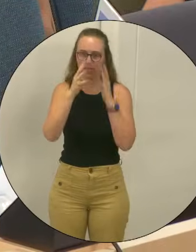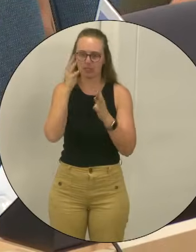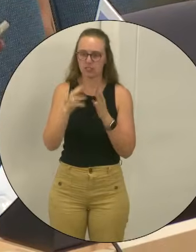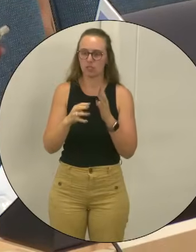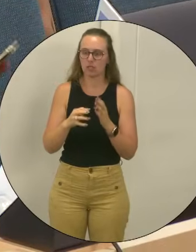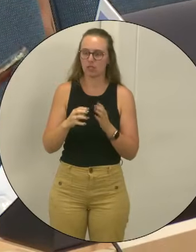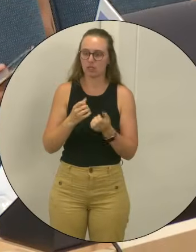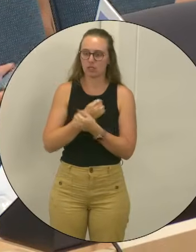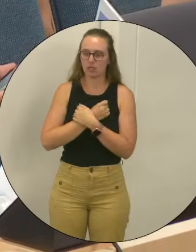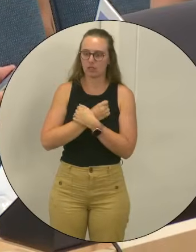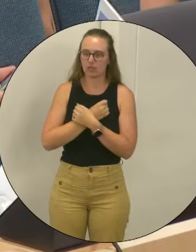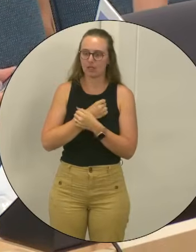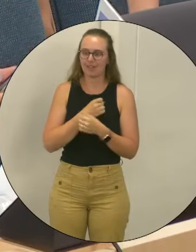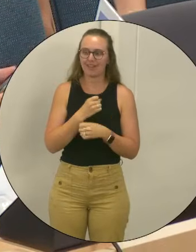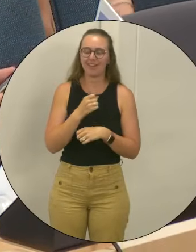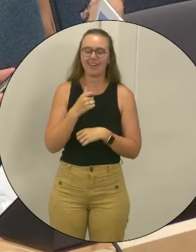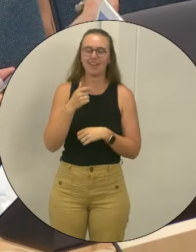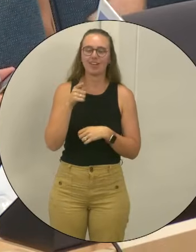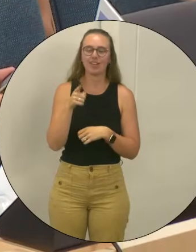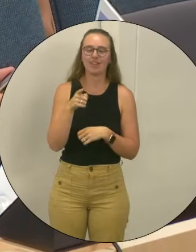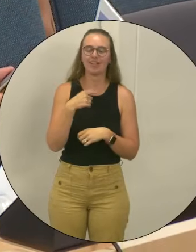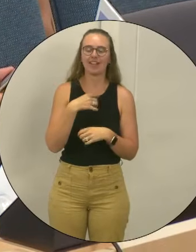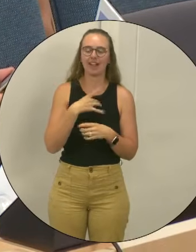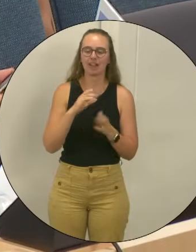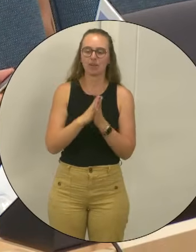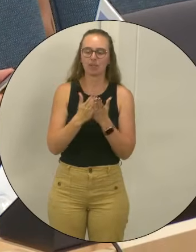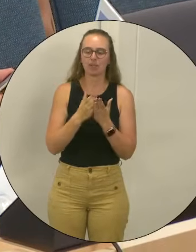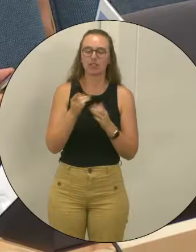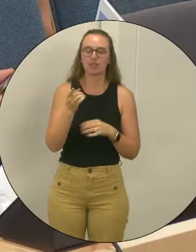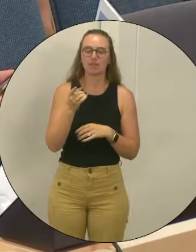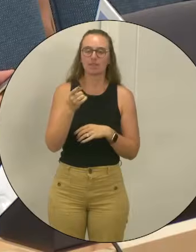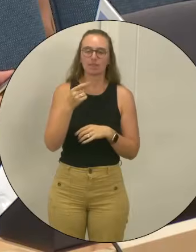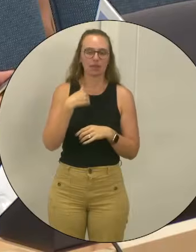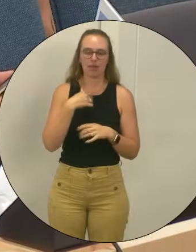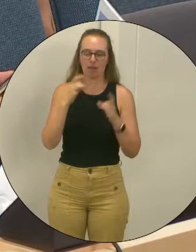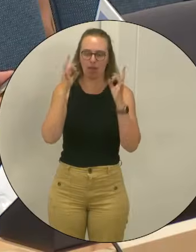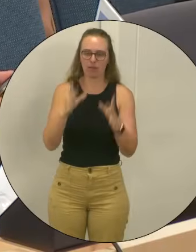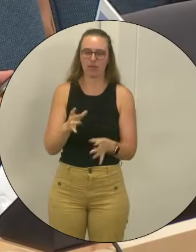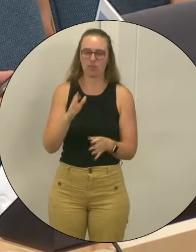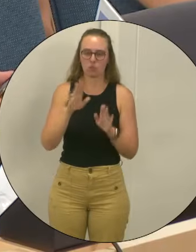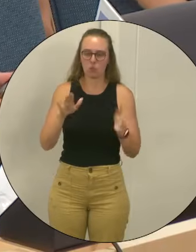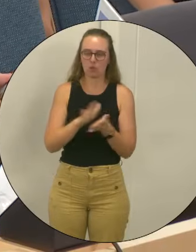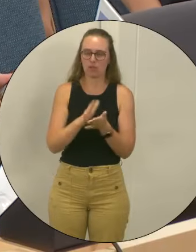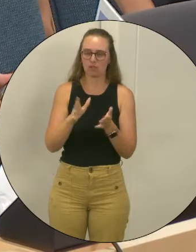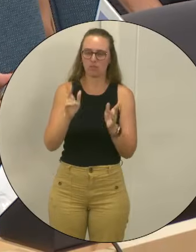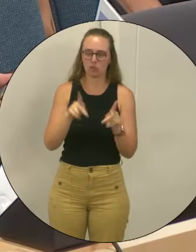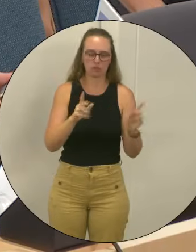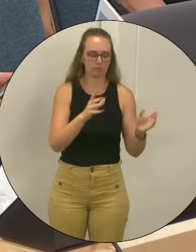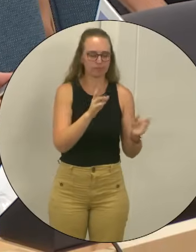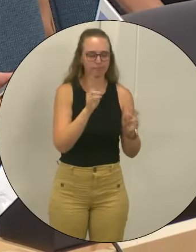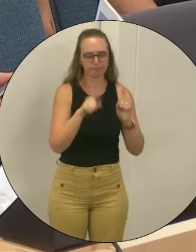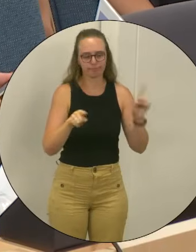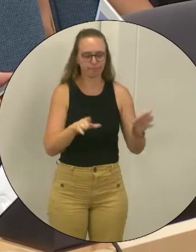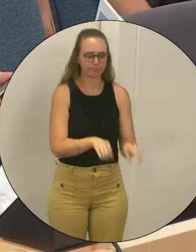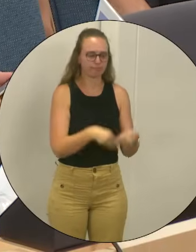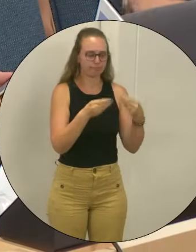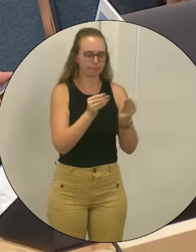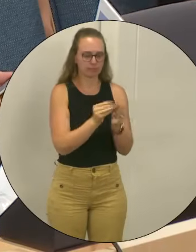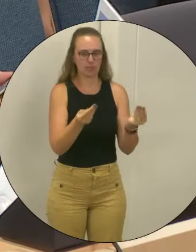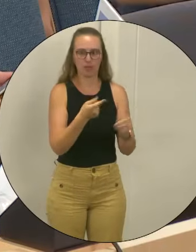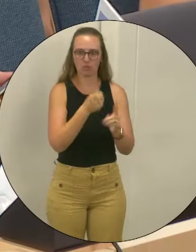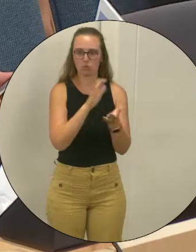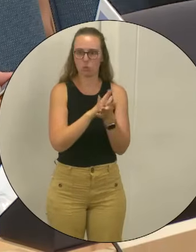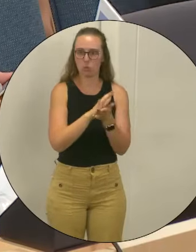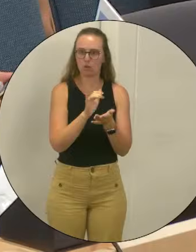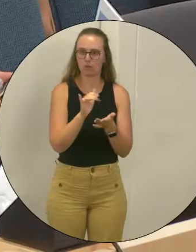romances. While I am a fan of the books, I would be horrified to see a school-aged person just casually pick these up and read them from school